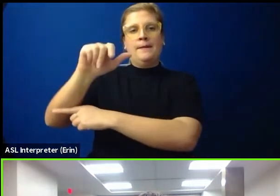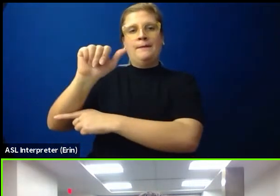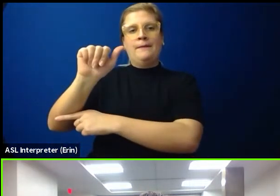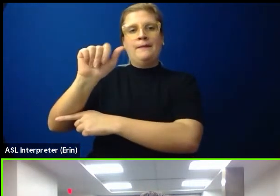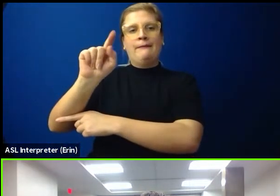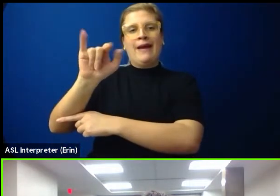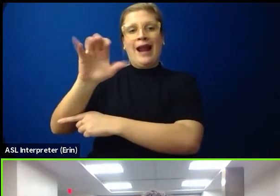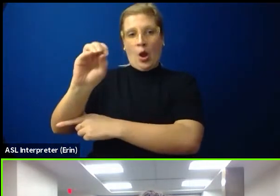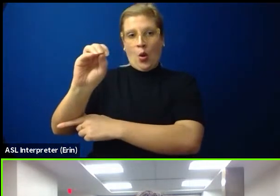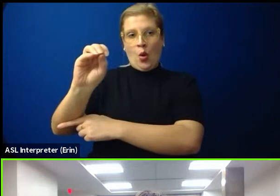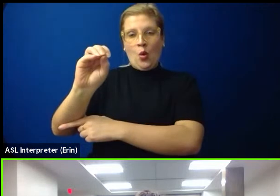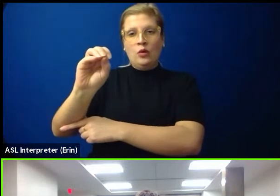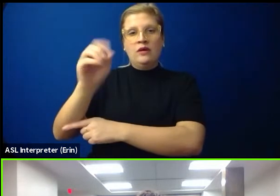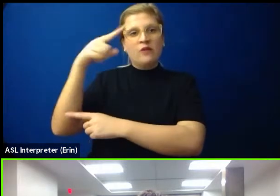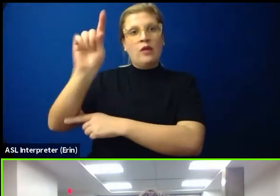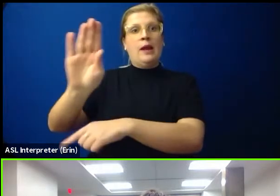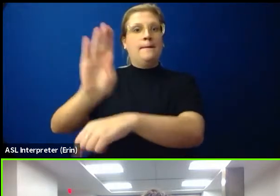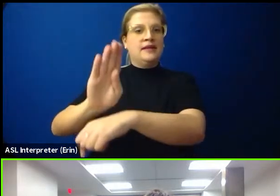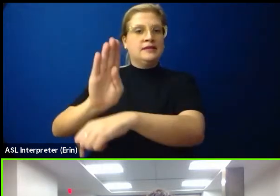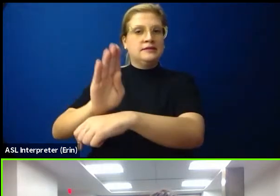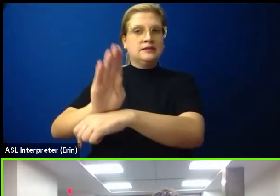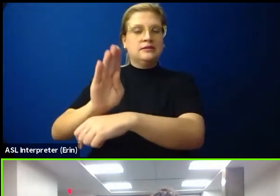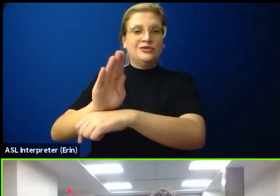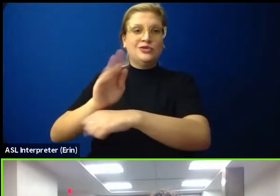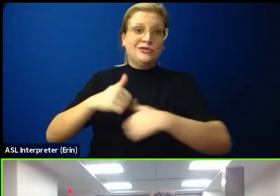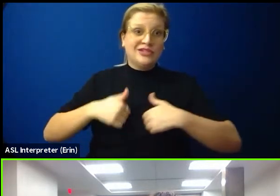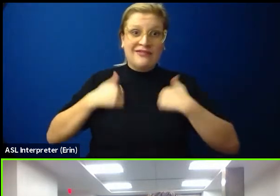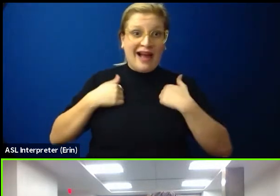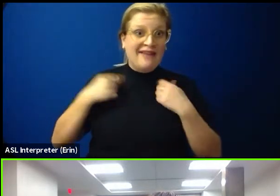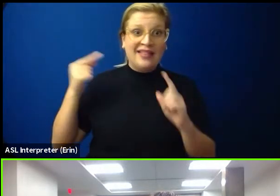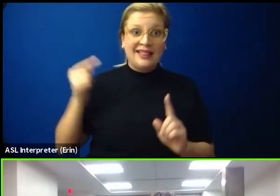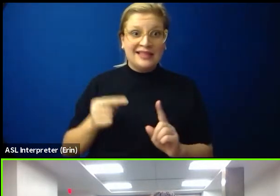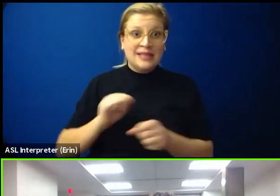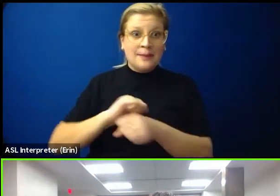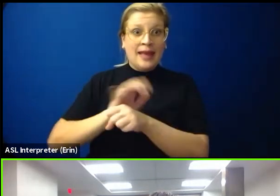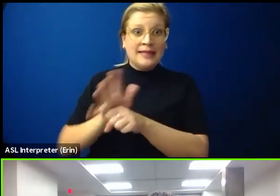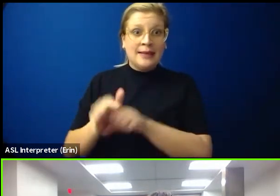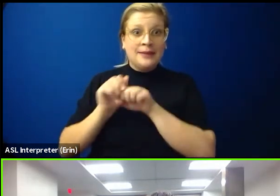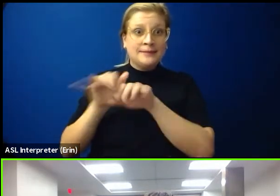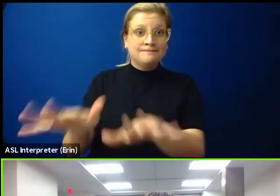hopefully allow for their business to survive this pandemic.